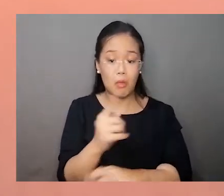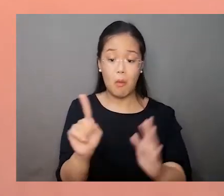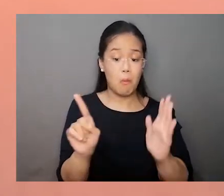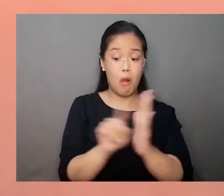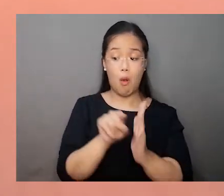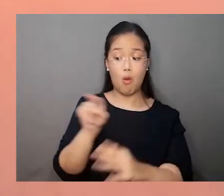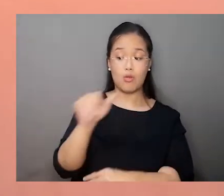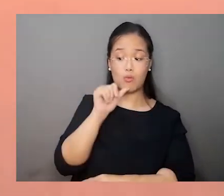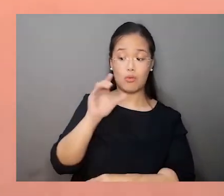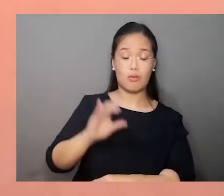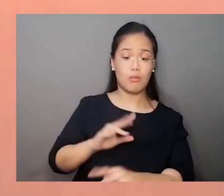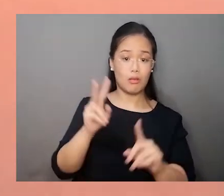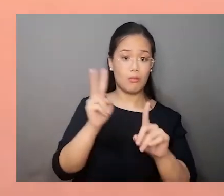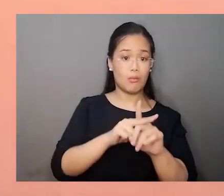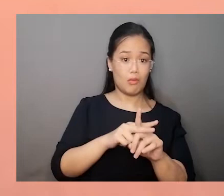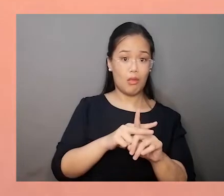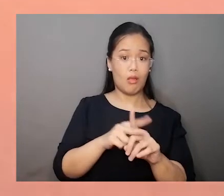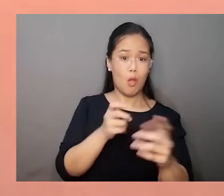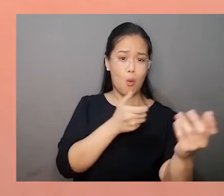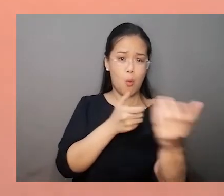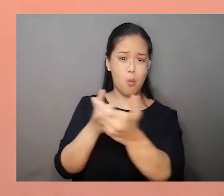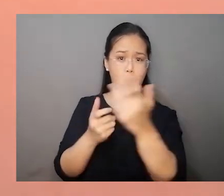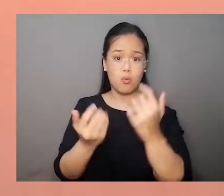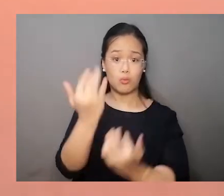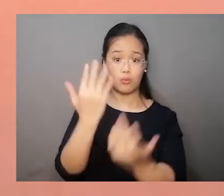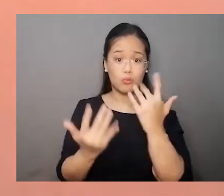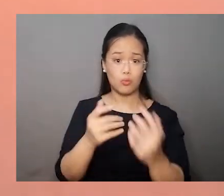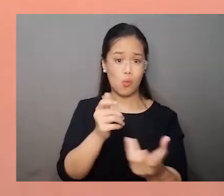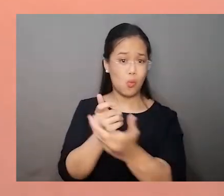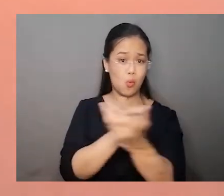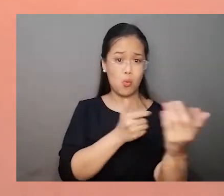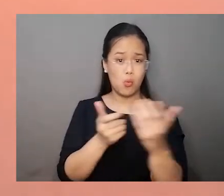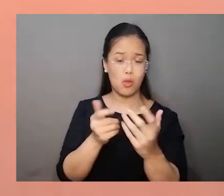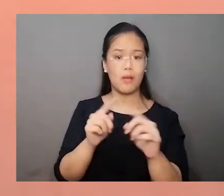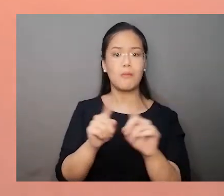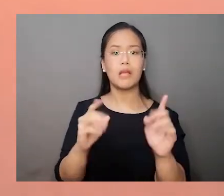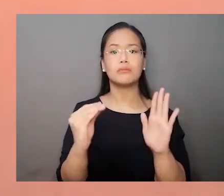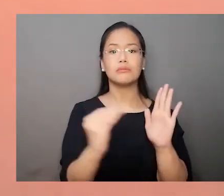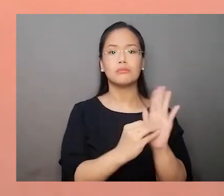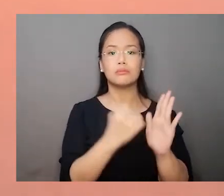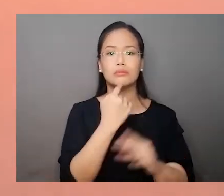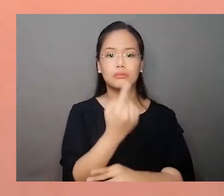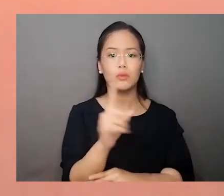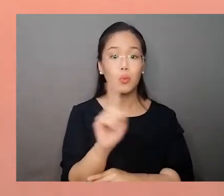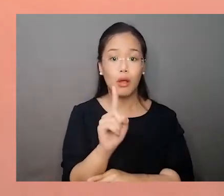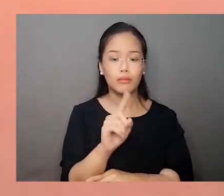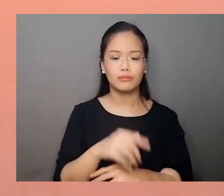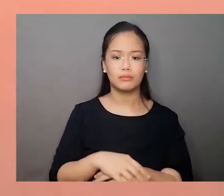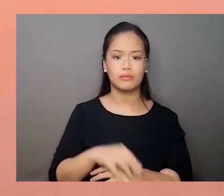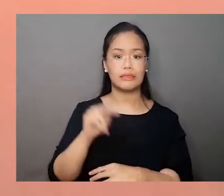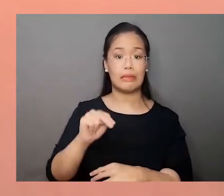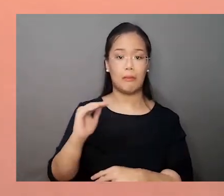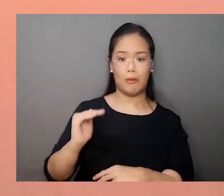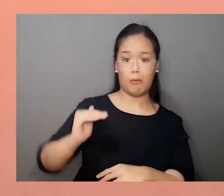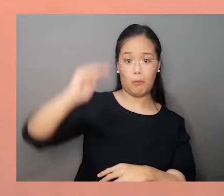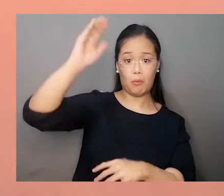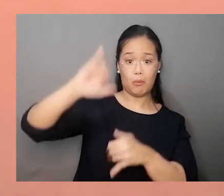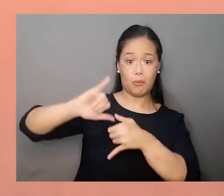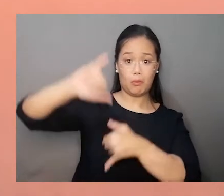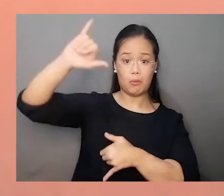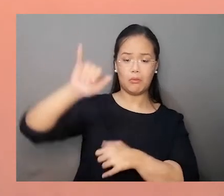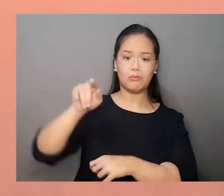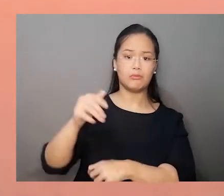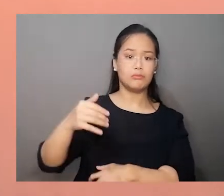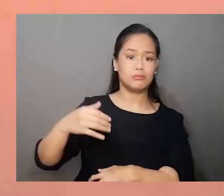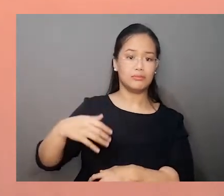as firefighters, it clearly specifies that applicants must be at least 5 feet and 4 inches tall,